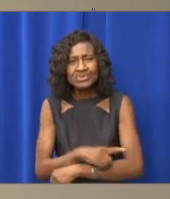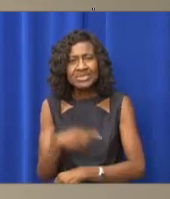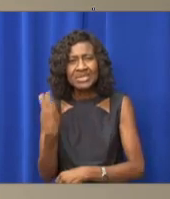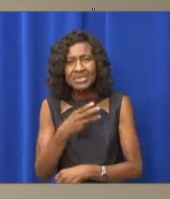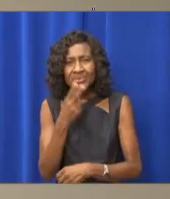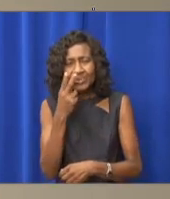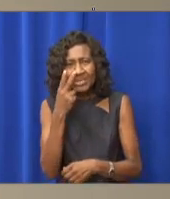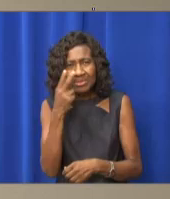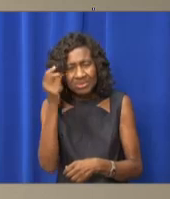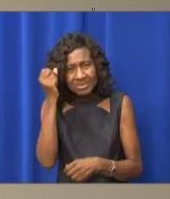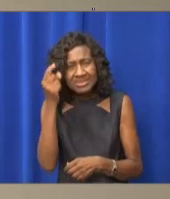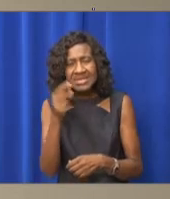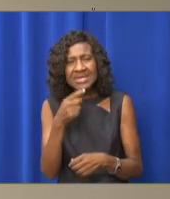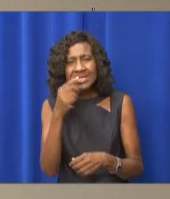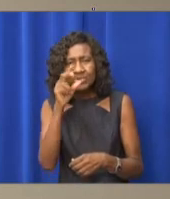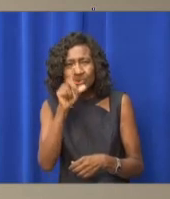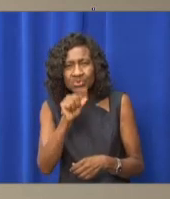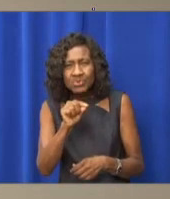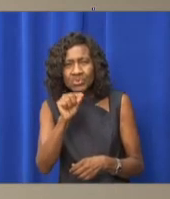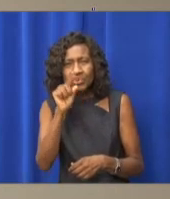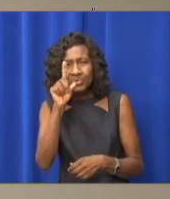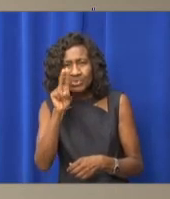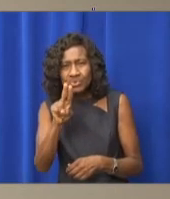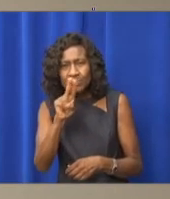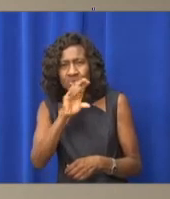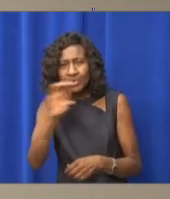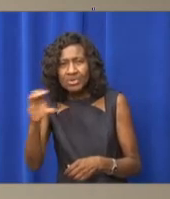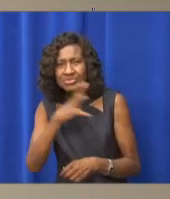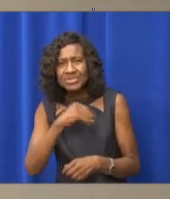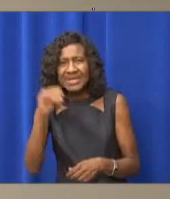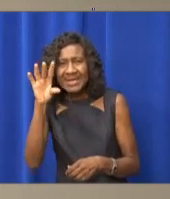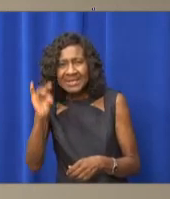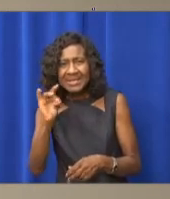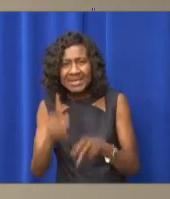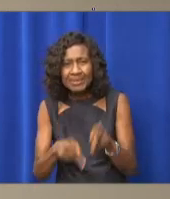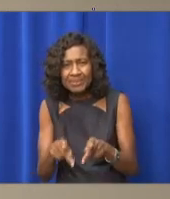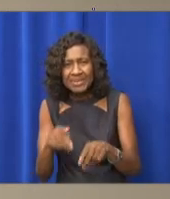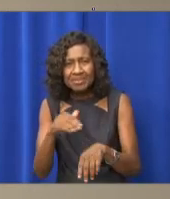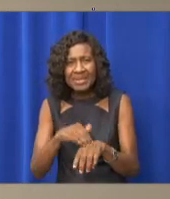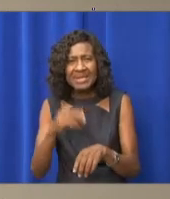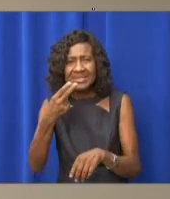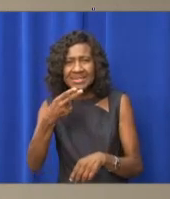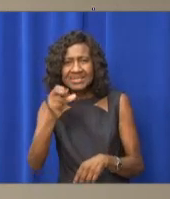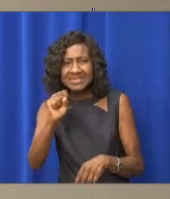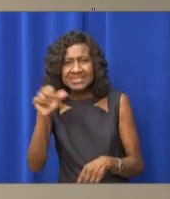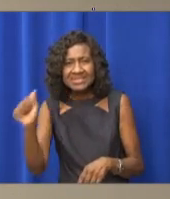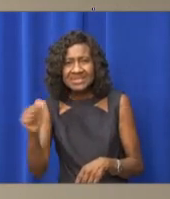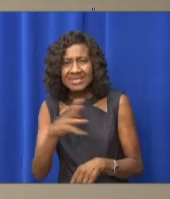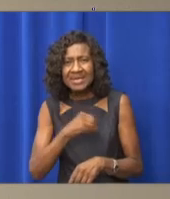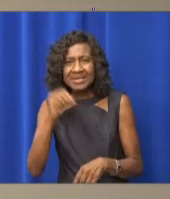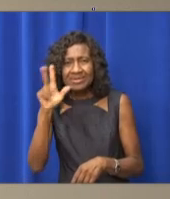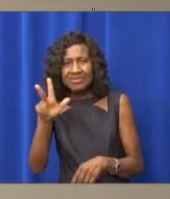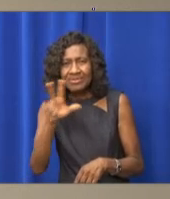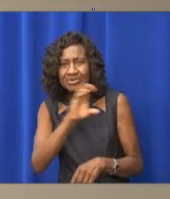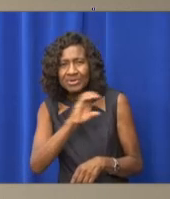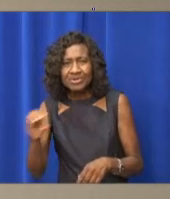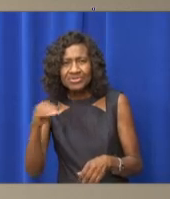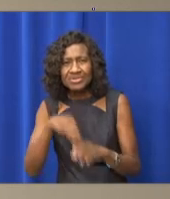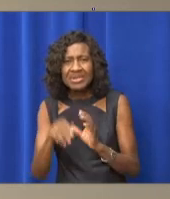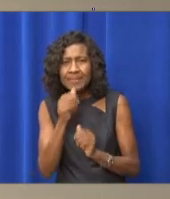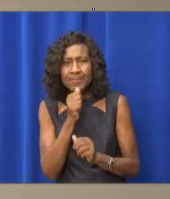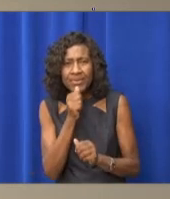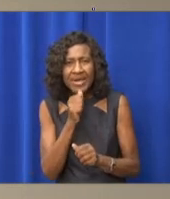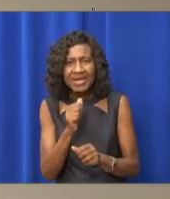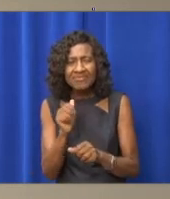208 nurses at the Health Services Authority and another 300 in the private sector. This year has given us